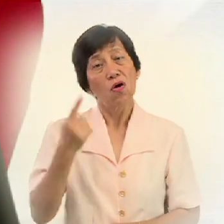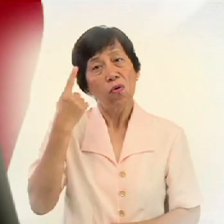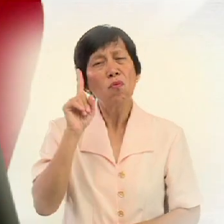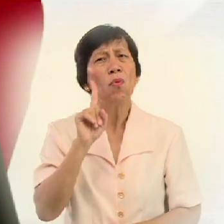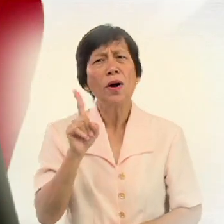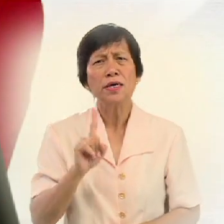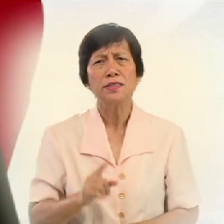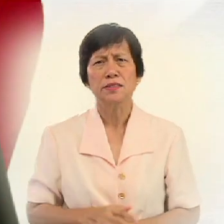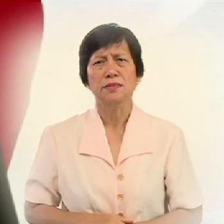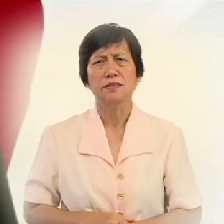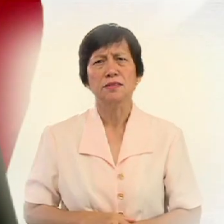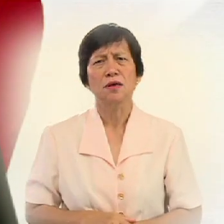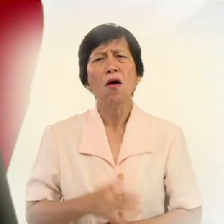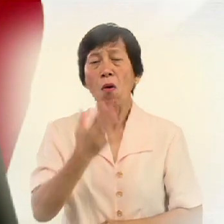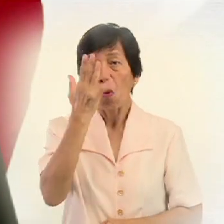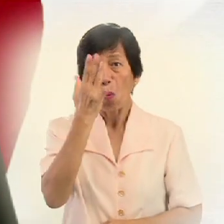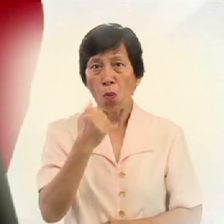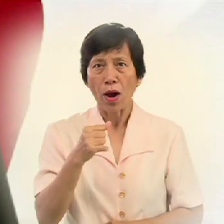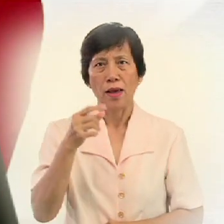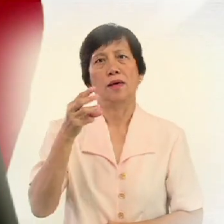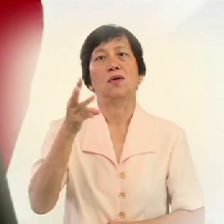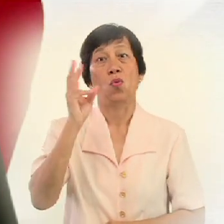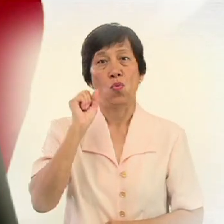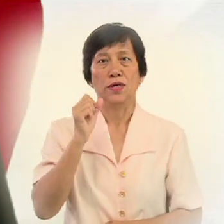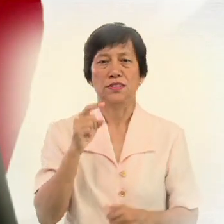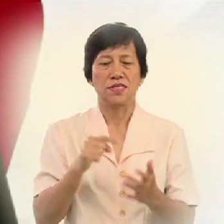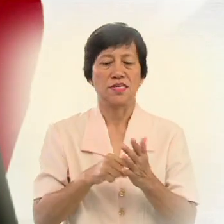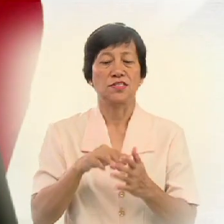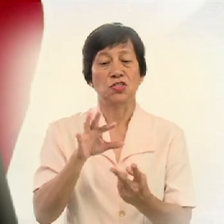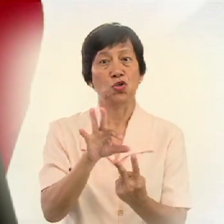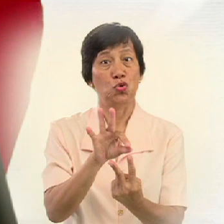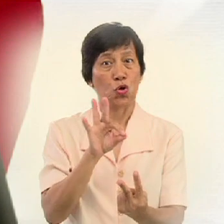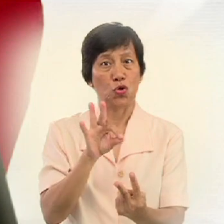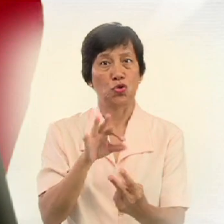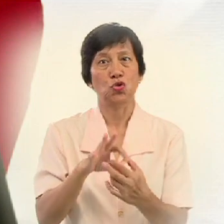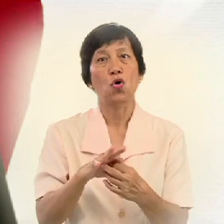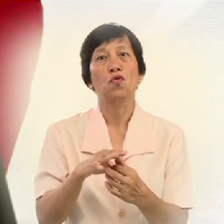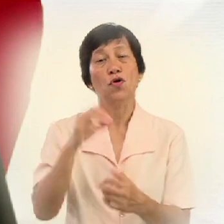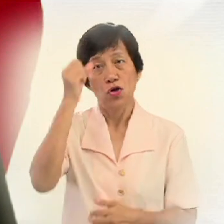what? Why was this the choice